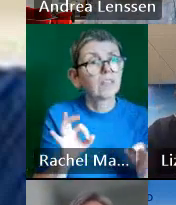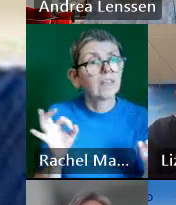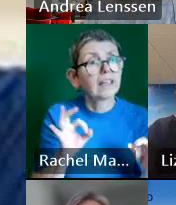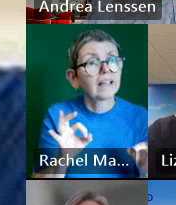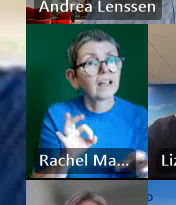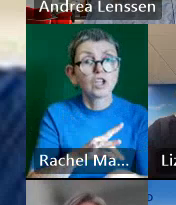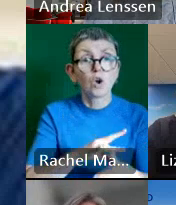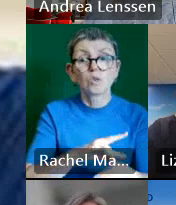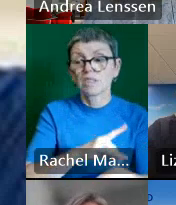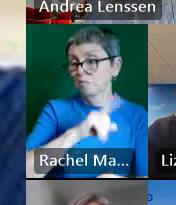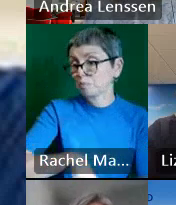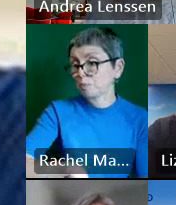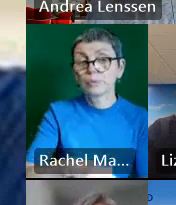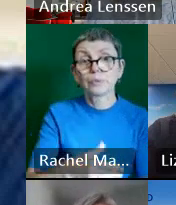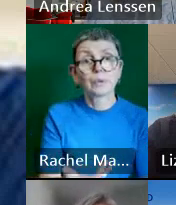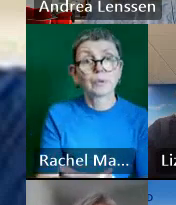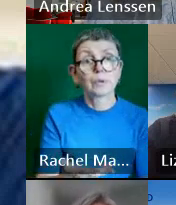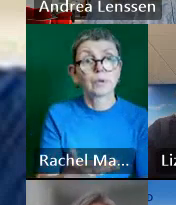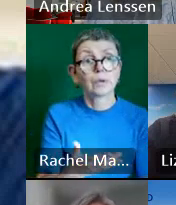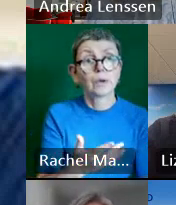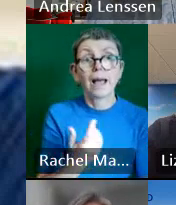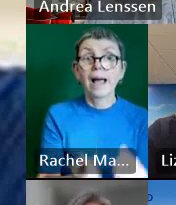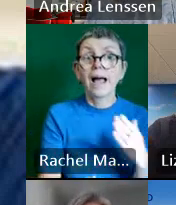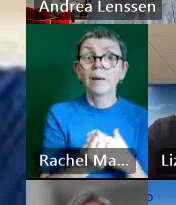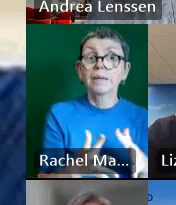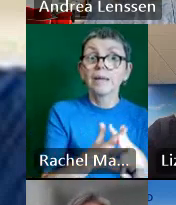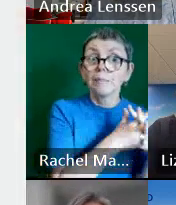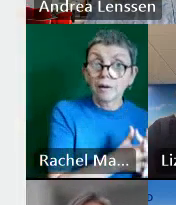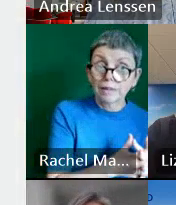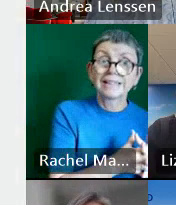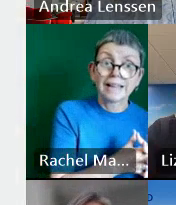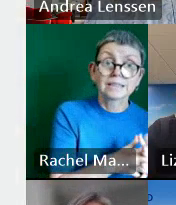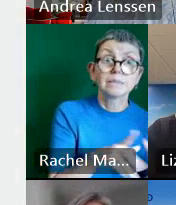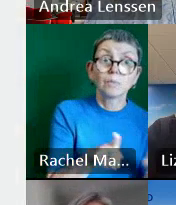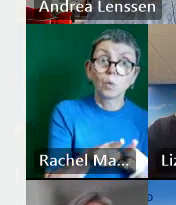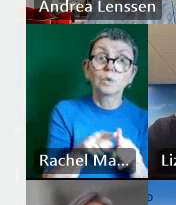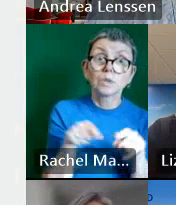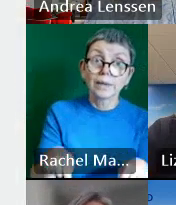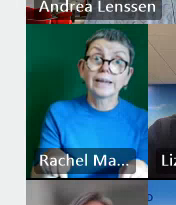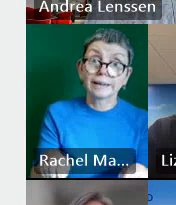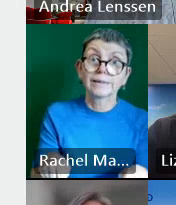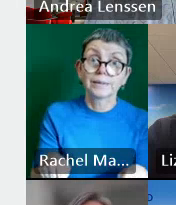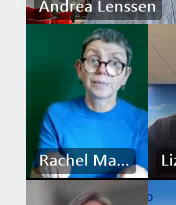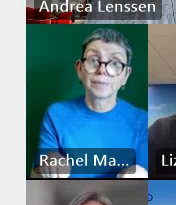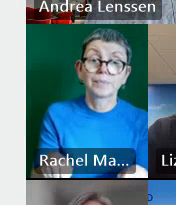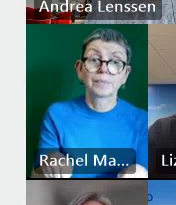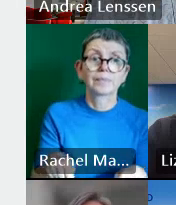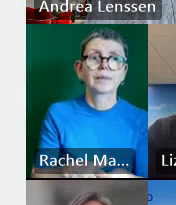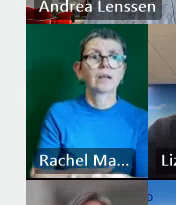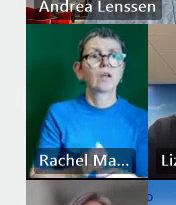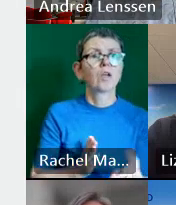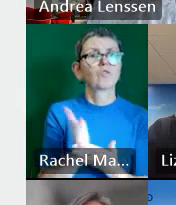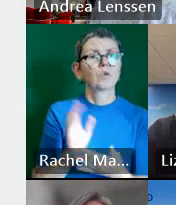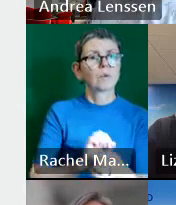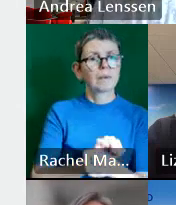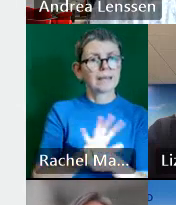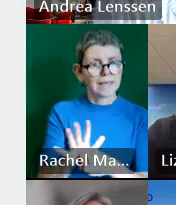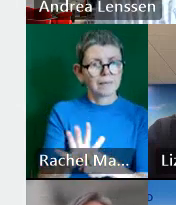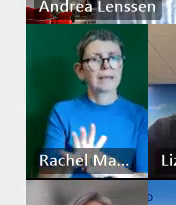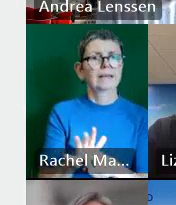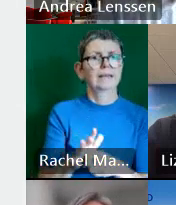not only in the US, but also here. During the pandemic, Dr. Jeeva John and myself,